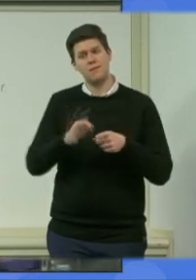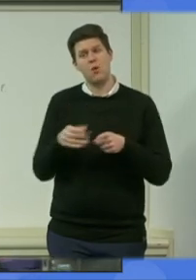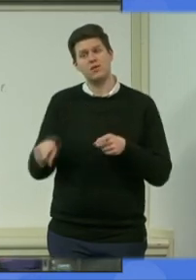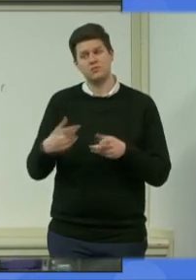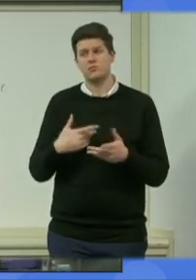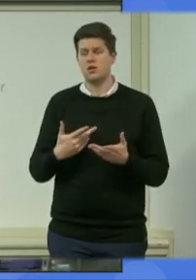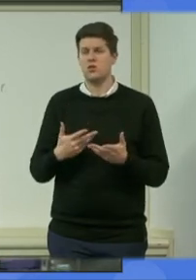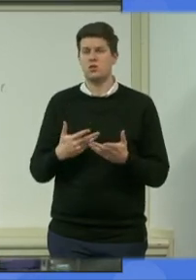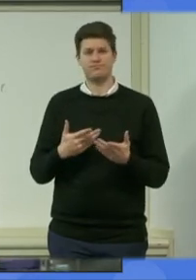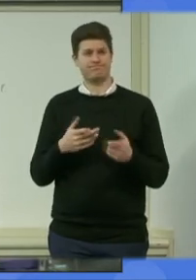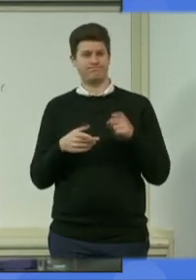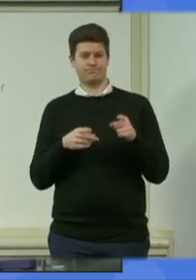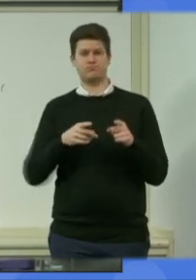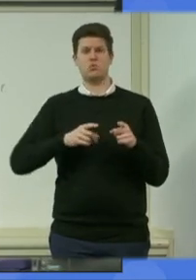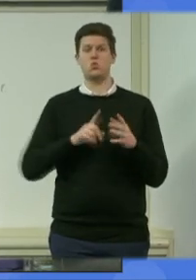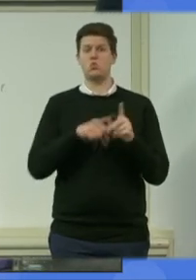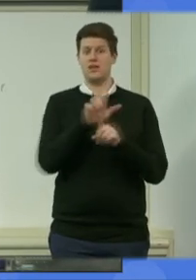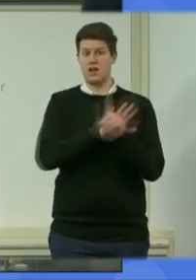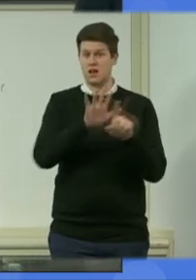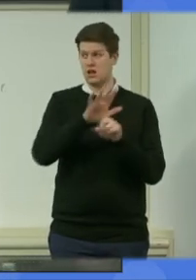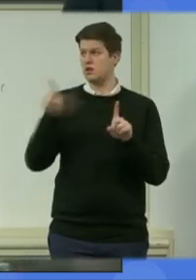neighbours, we tend to be quite a low tax country.